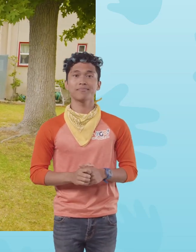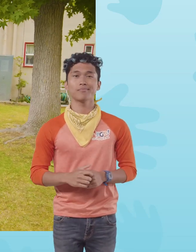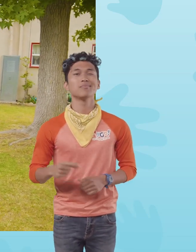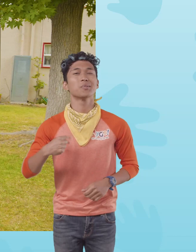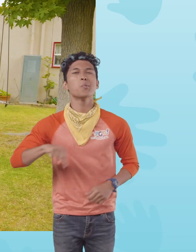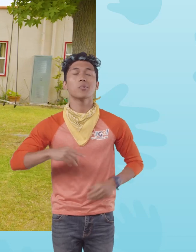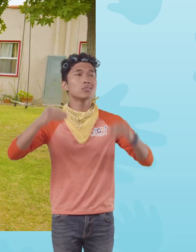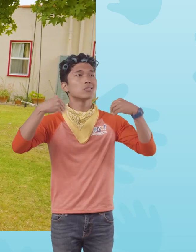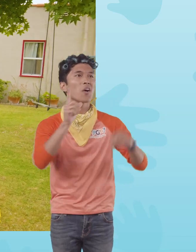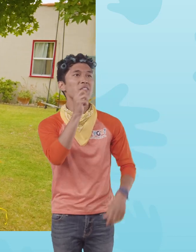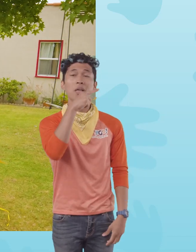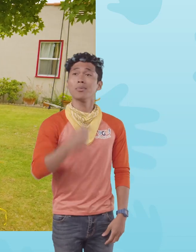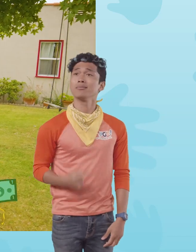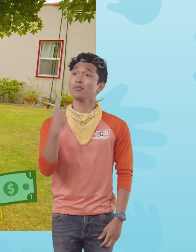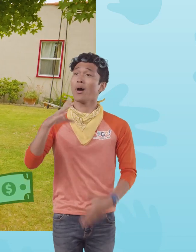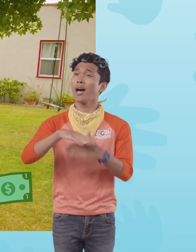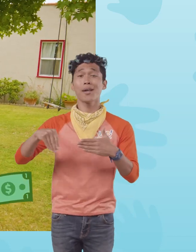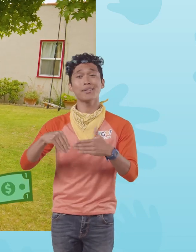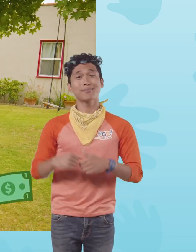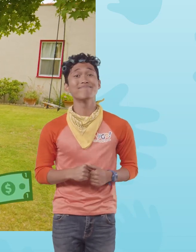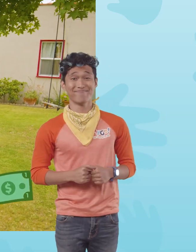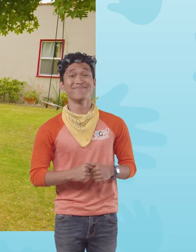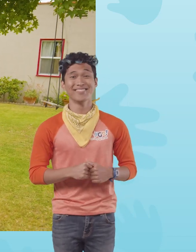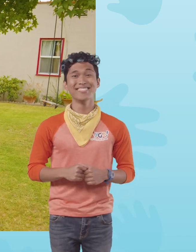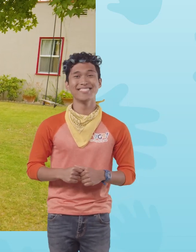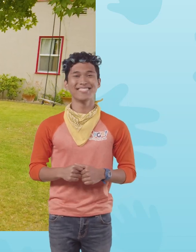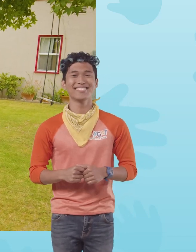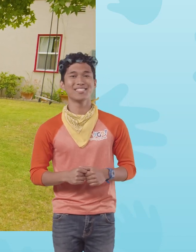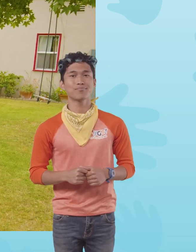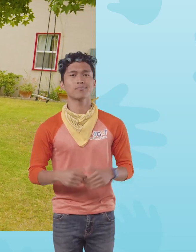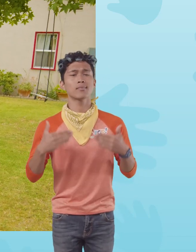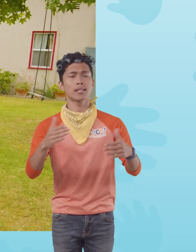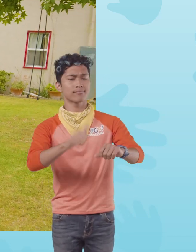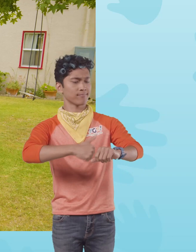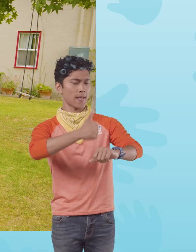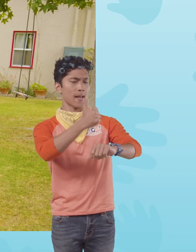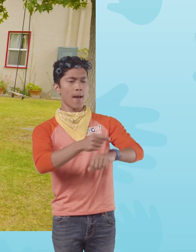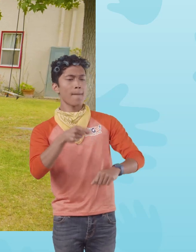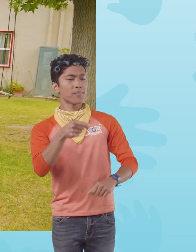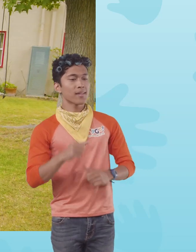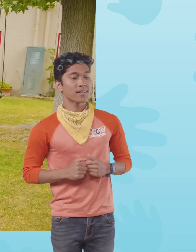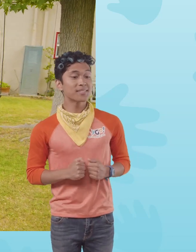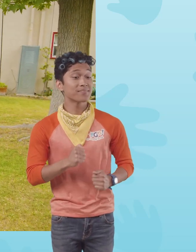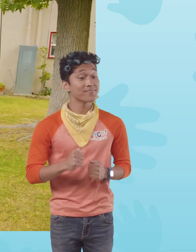selling lemonade, $1. So let's put this right